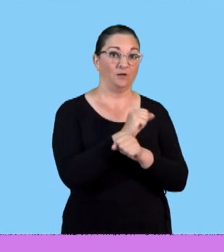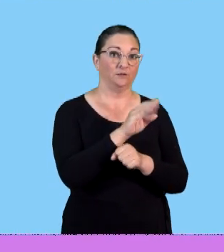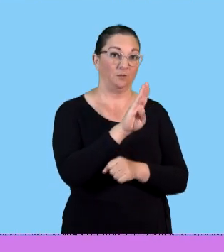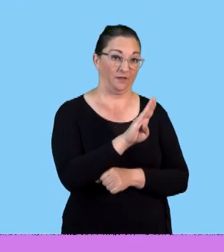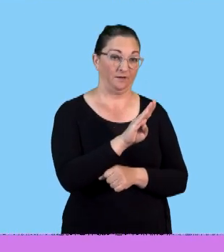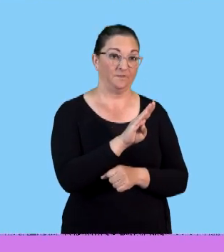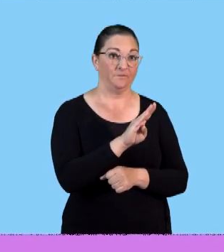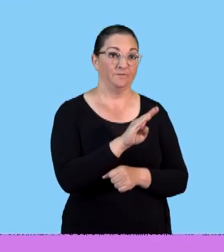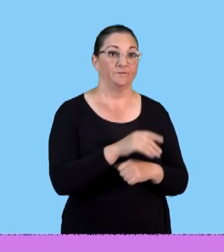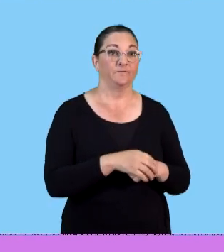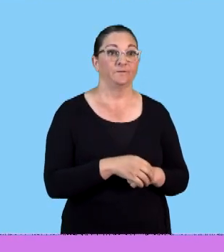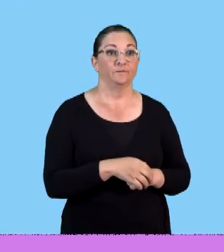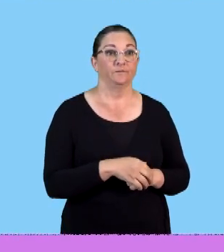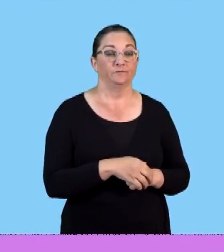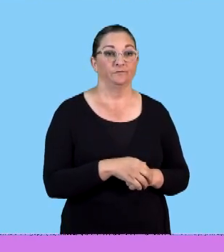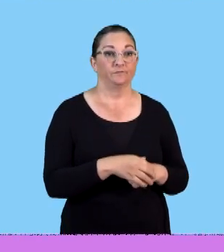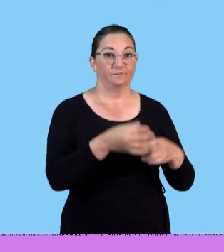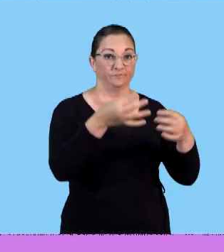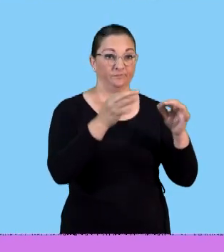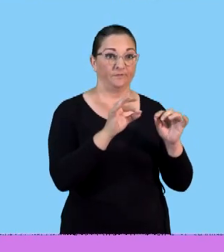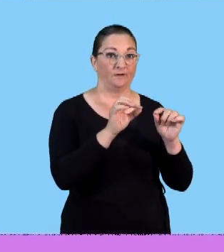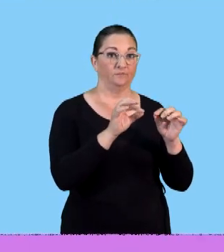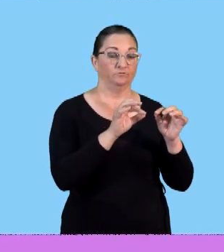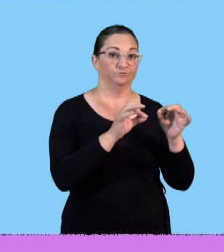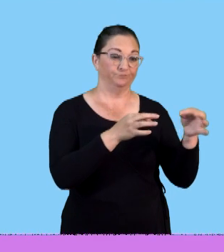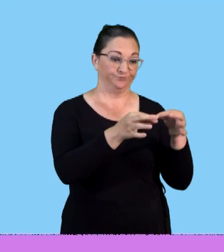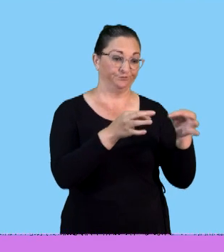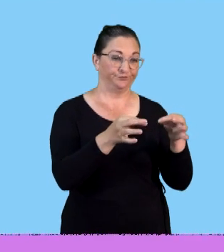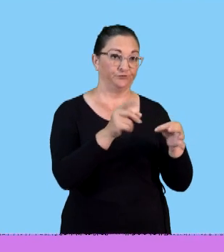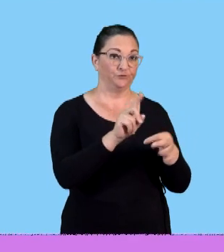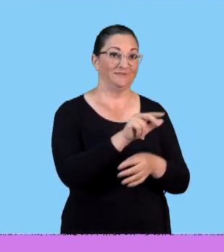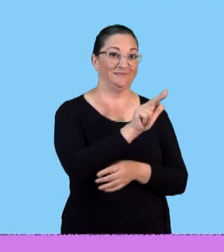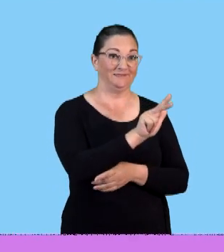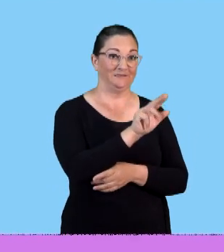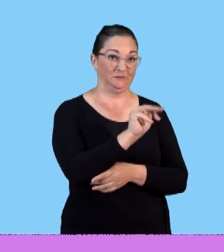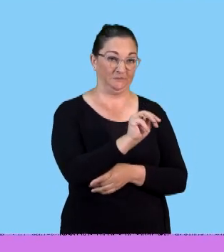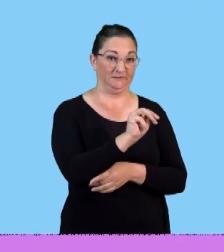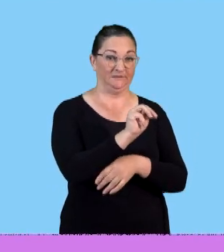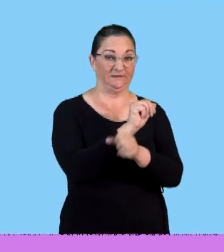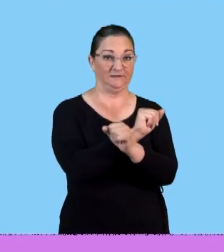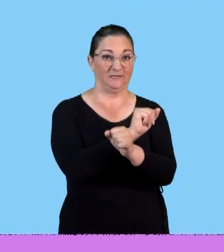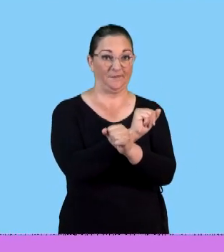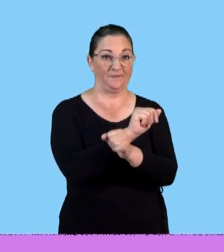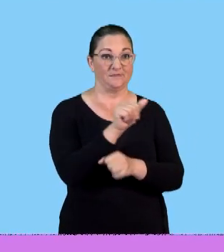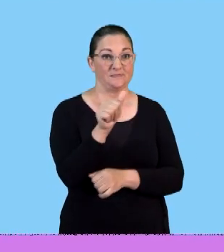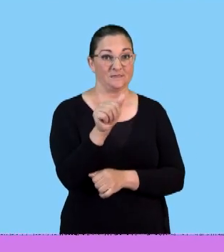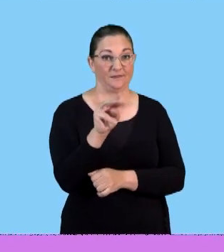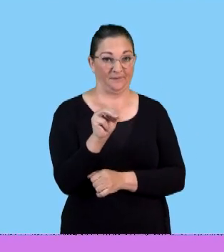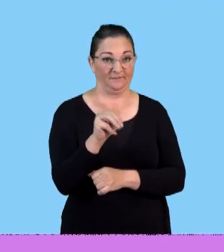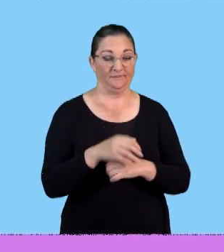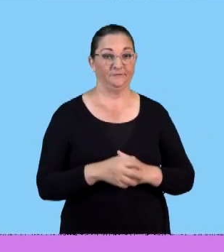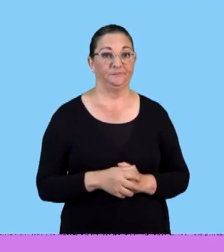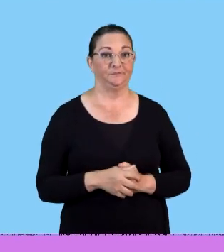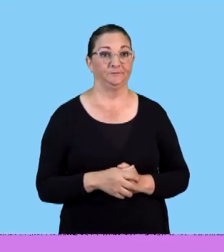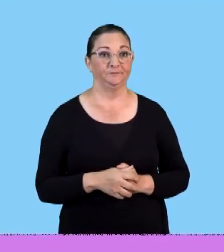my breadth. It's also a rectangle. So therefore, I'll say it's 8 meters multiplied by